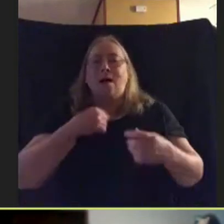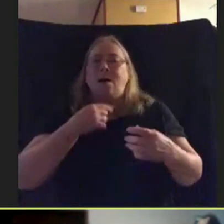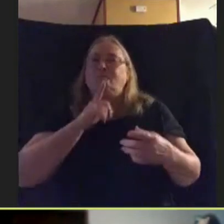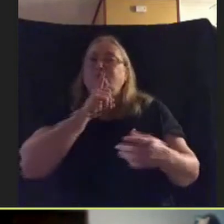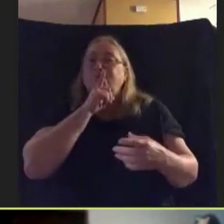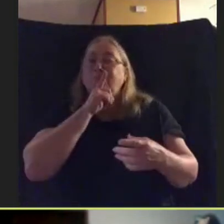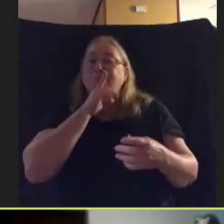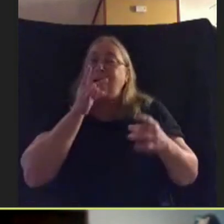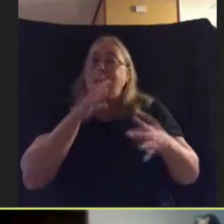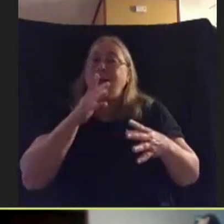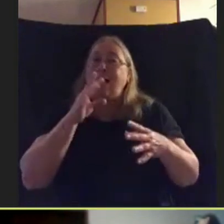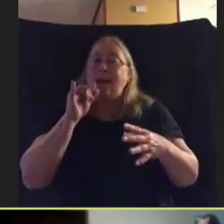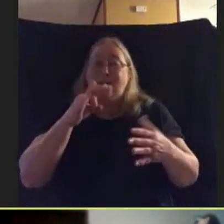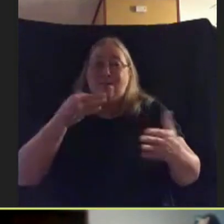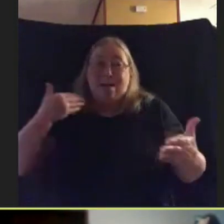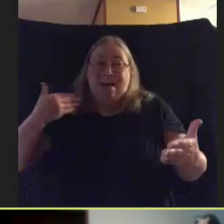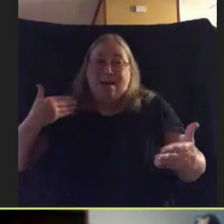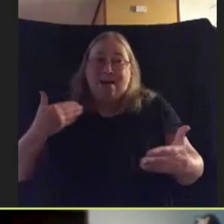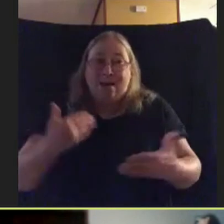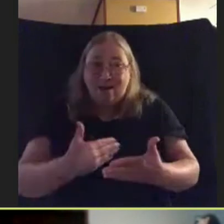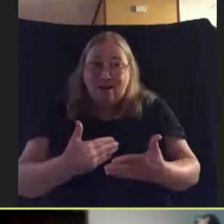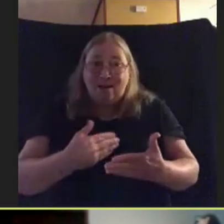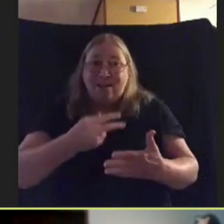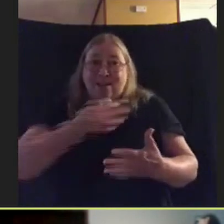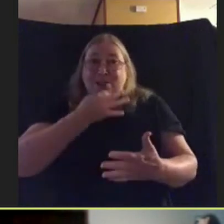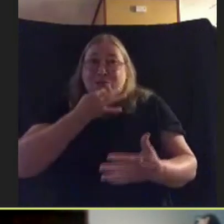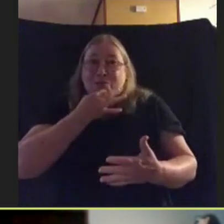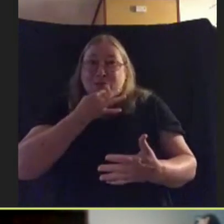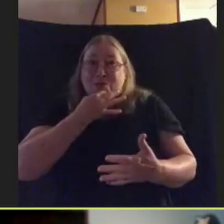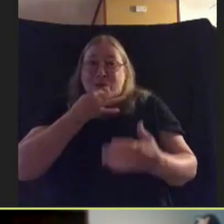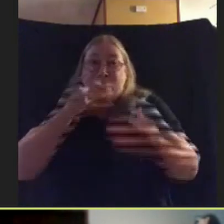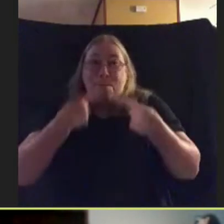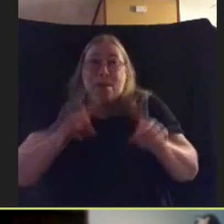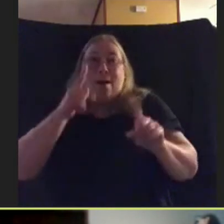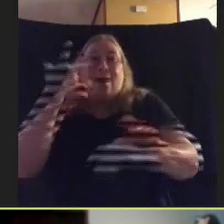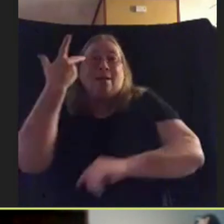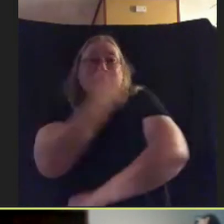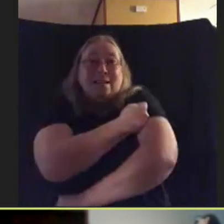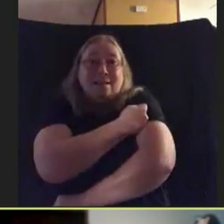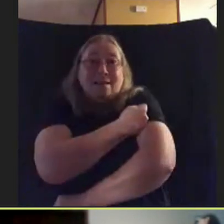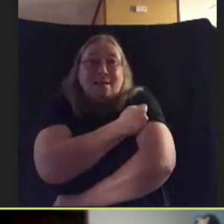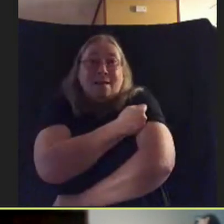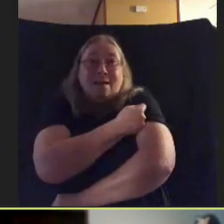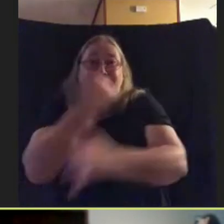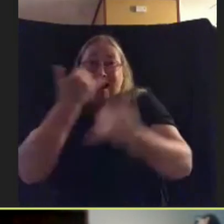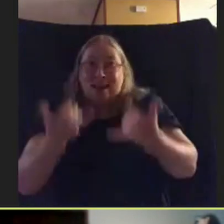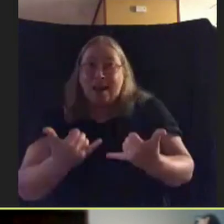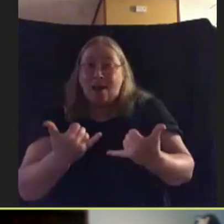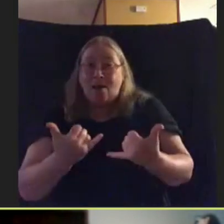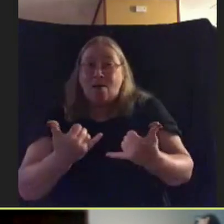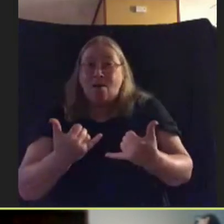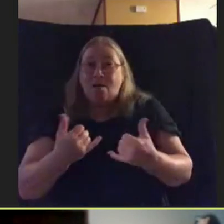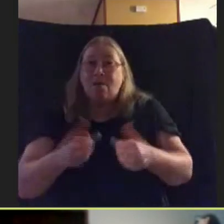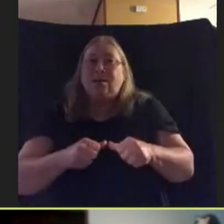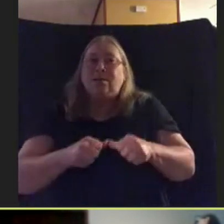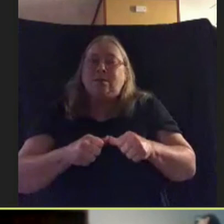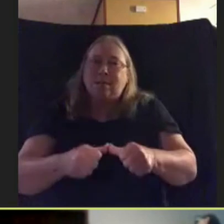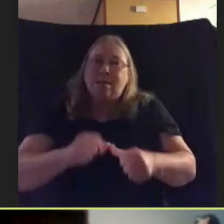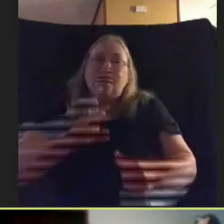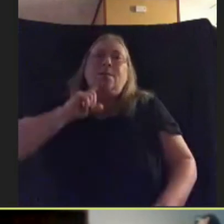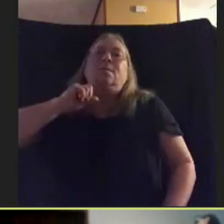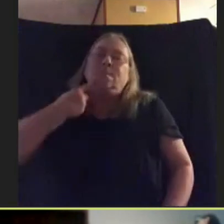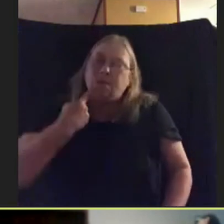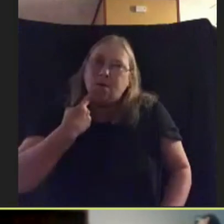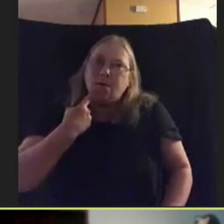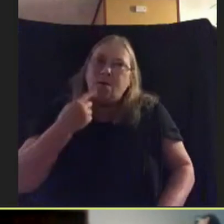the end zone and not make it through. We've got a vaccine coming. Now's the time for us to continue to bear down and do those